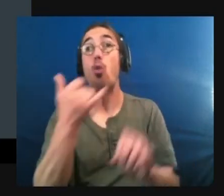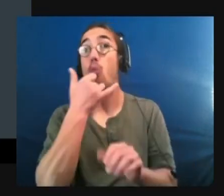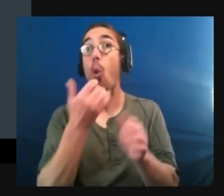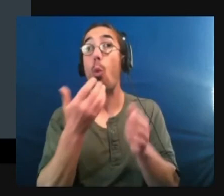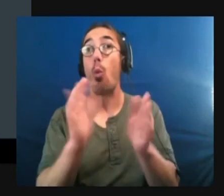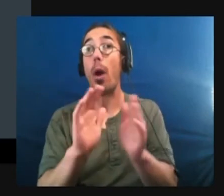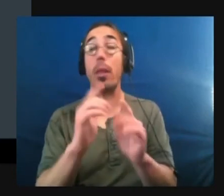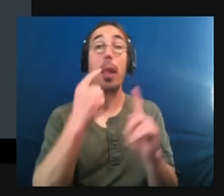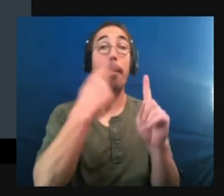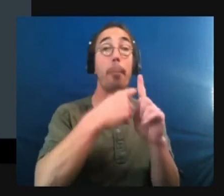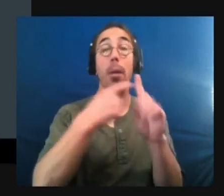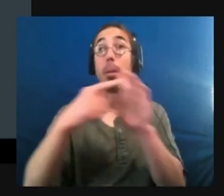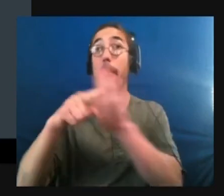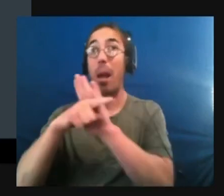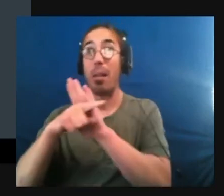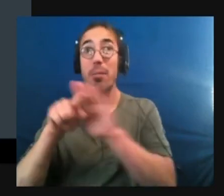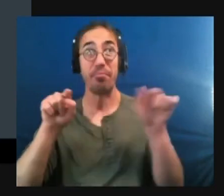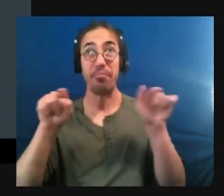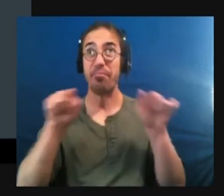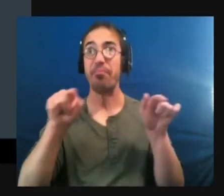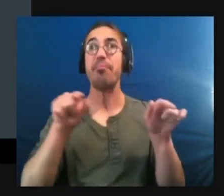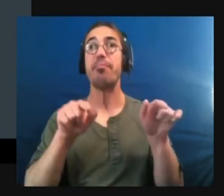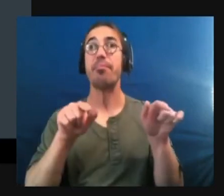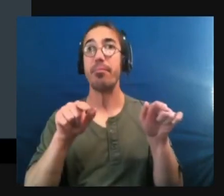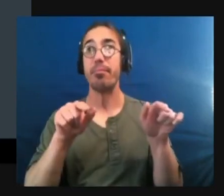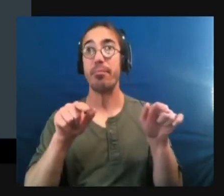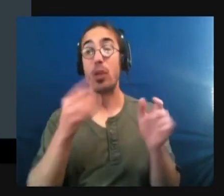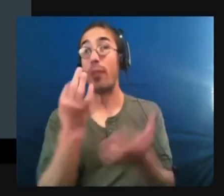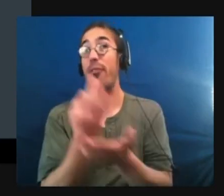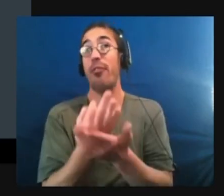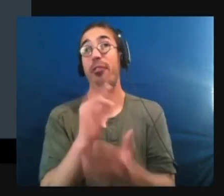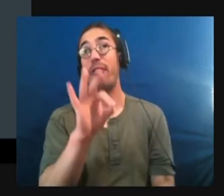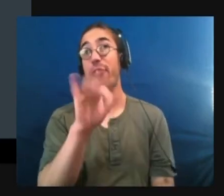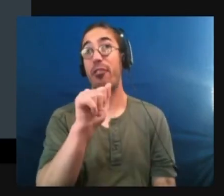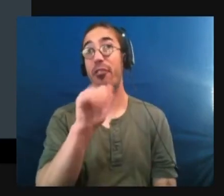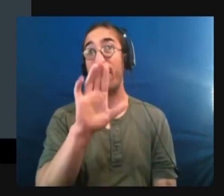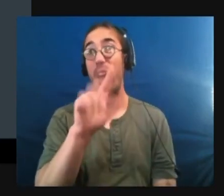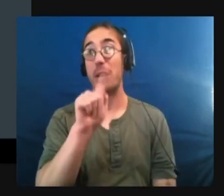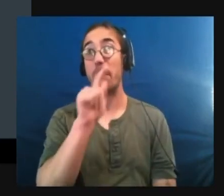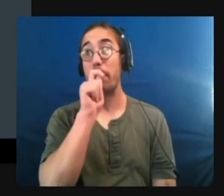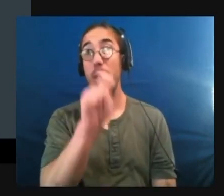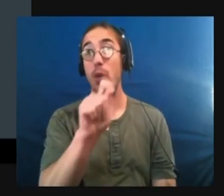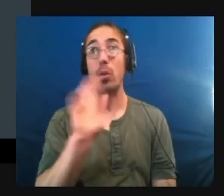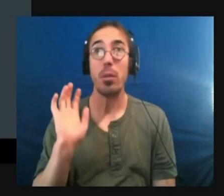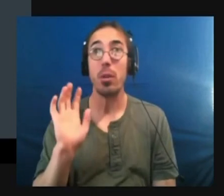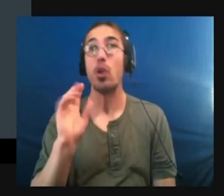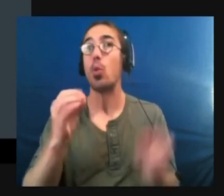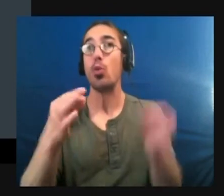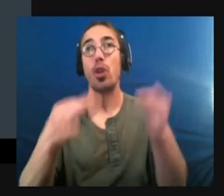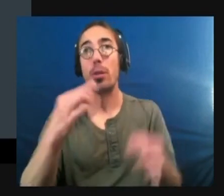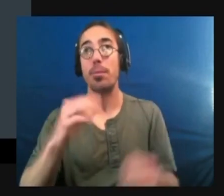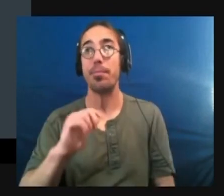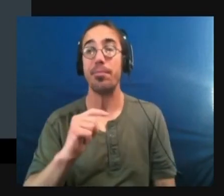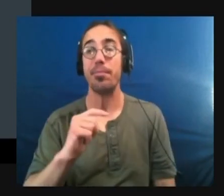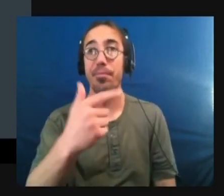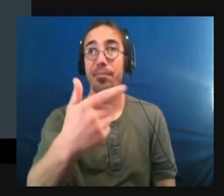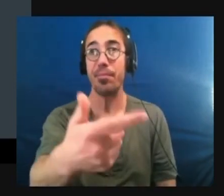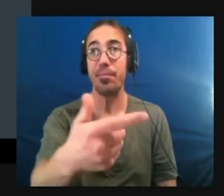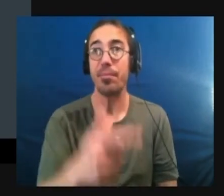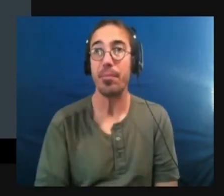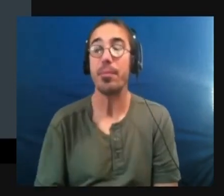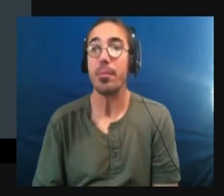pluses and the minuses are facts, facts. They are no judgment value. Give that gift to